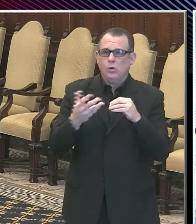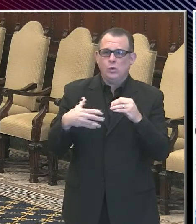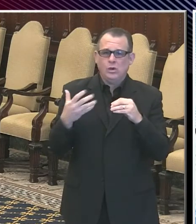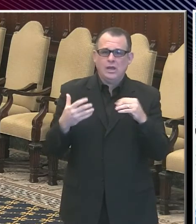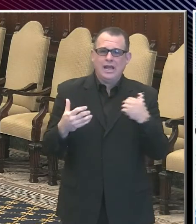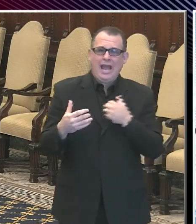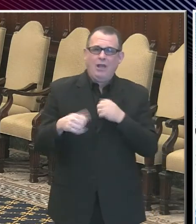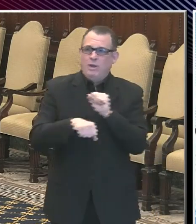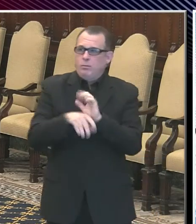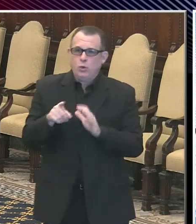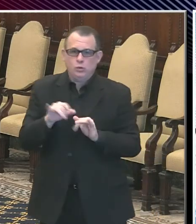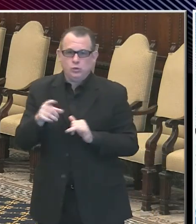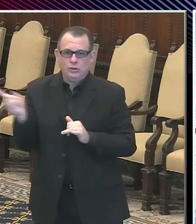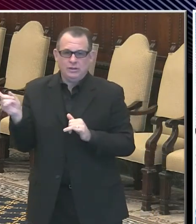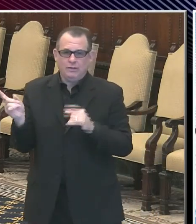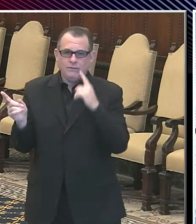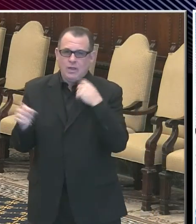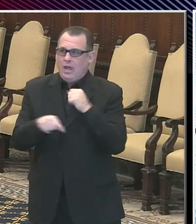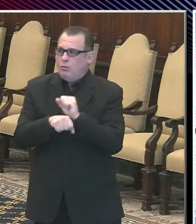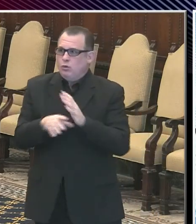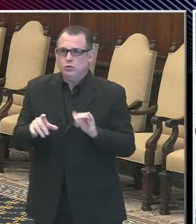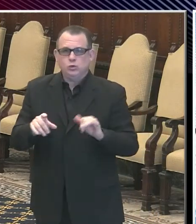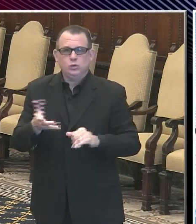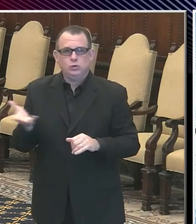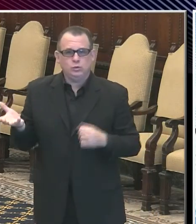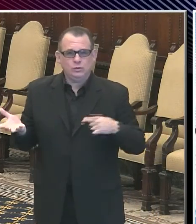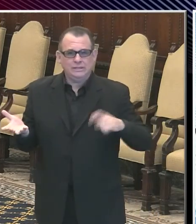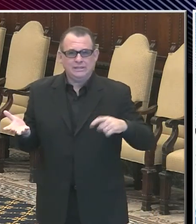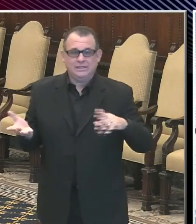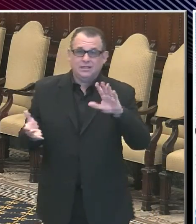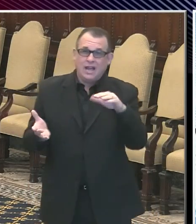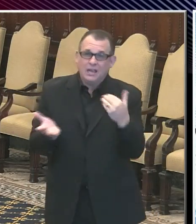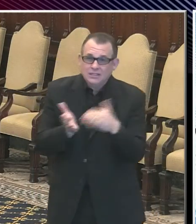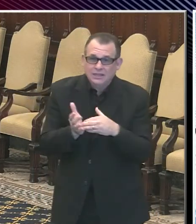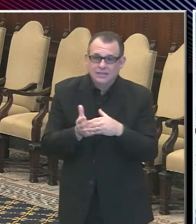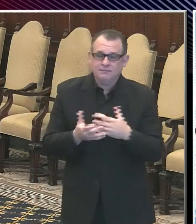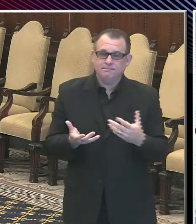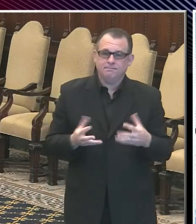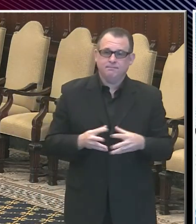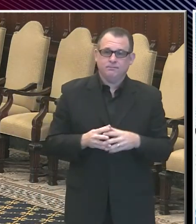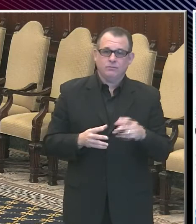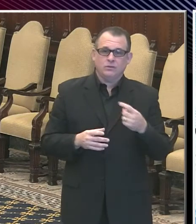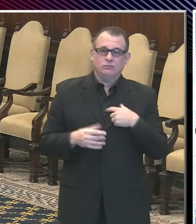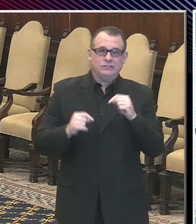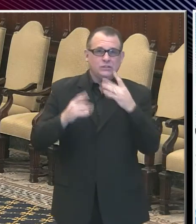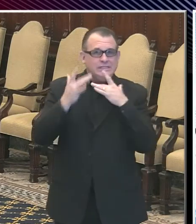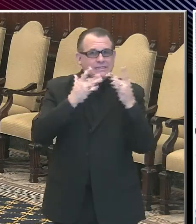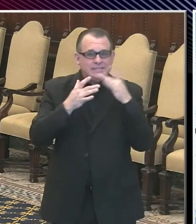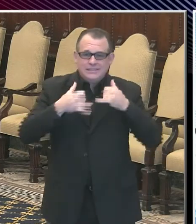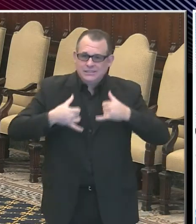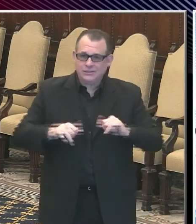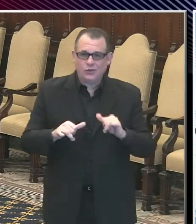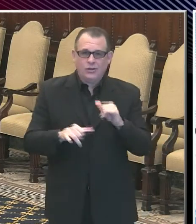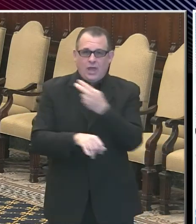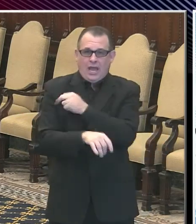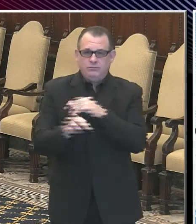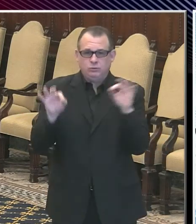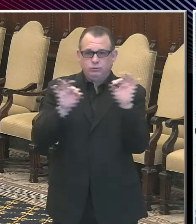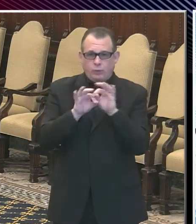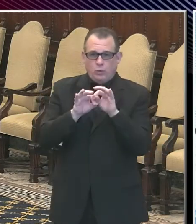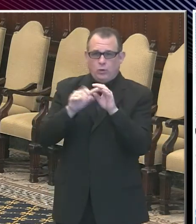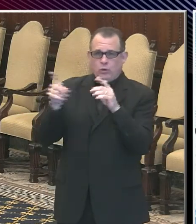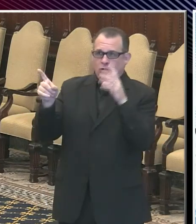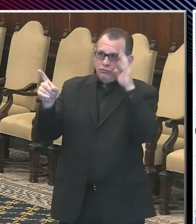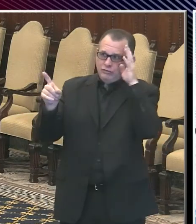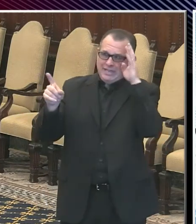well. So it's not all dire straits, and I think the hospitals have been creative in how